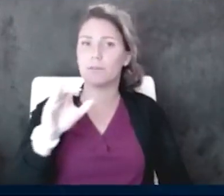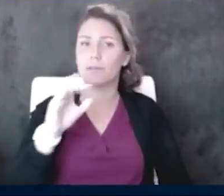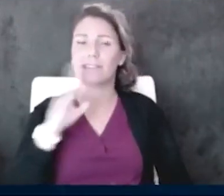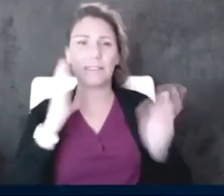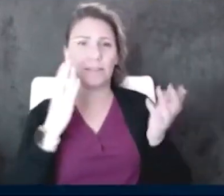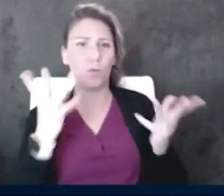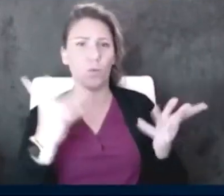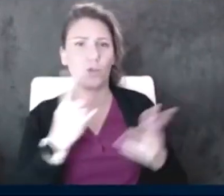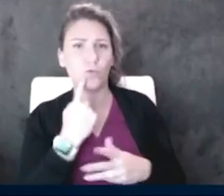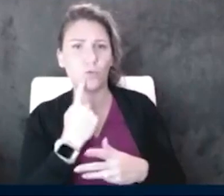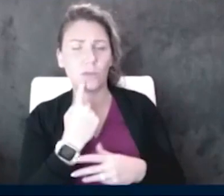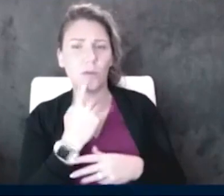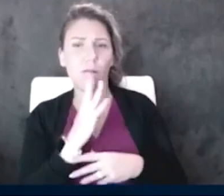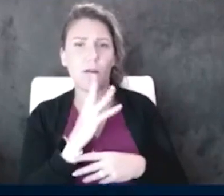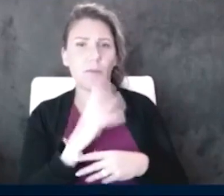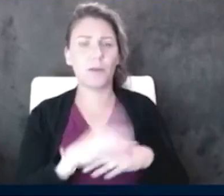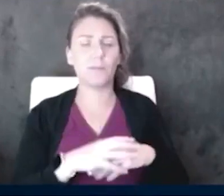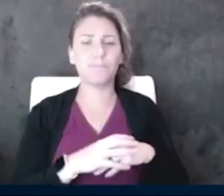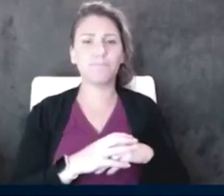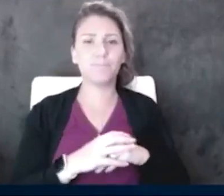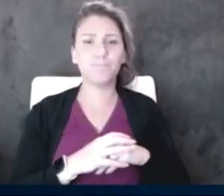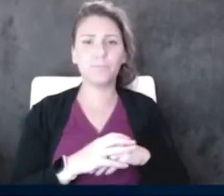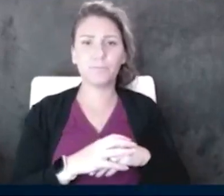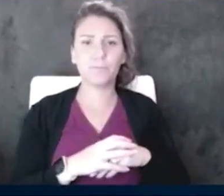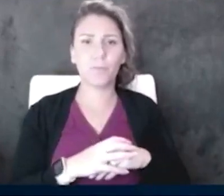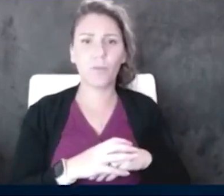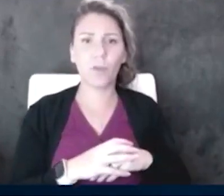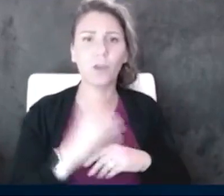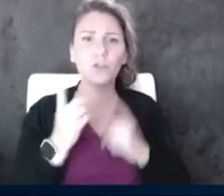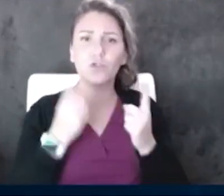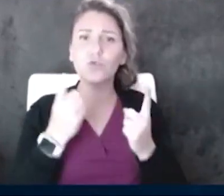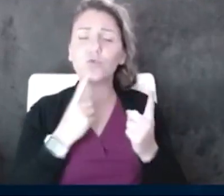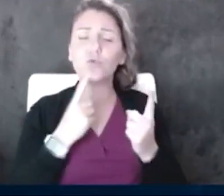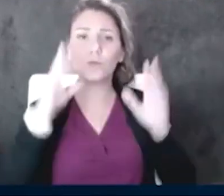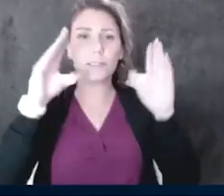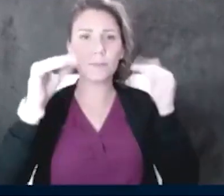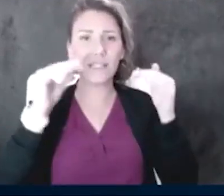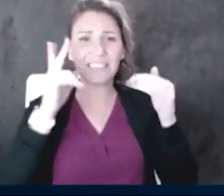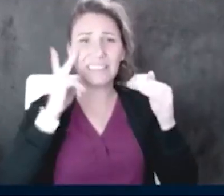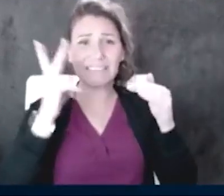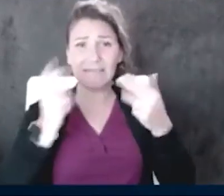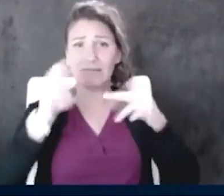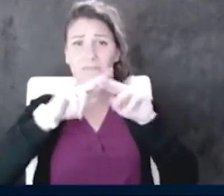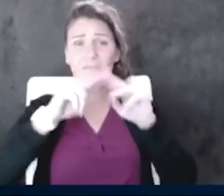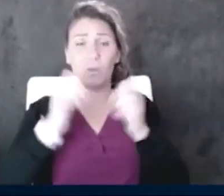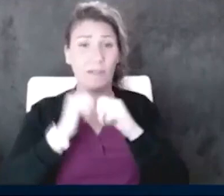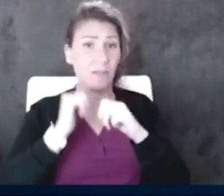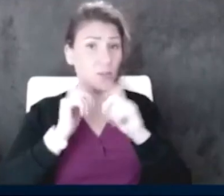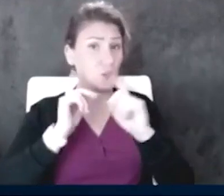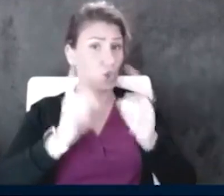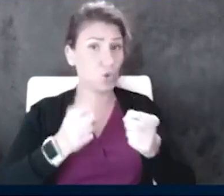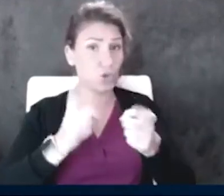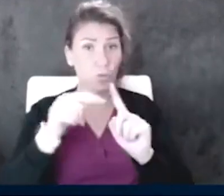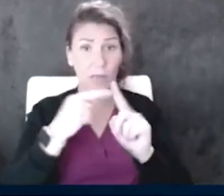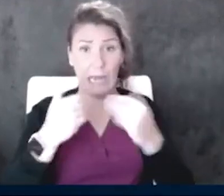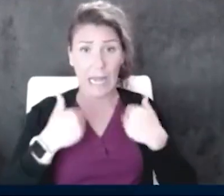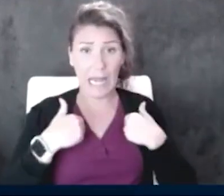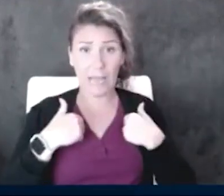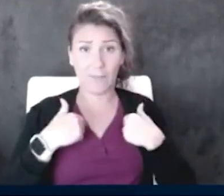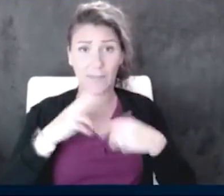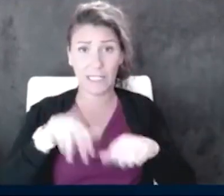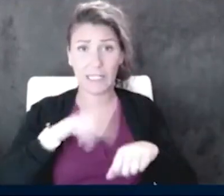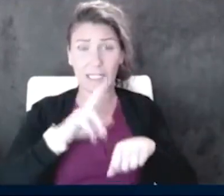but he's wondering, do you expect to see an influx of donations when we have a natural disaster like